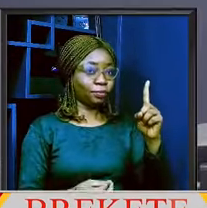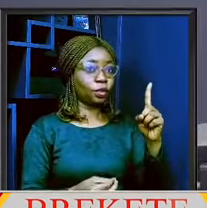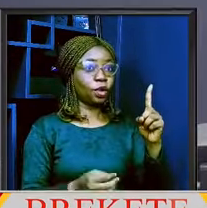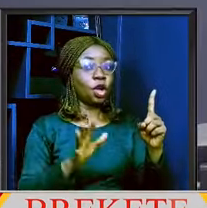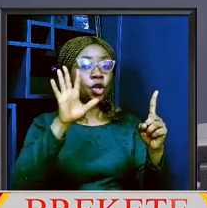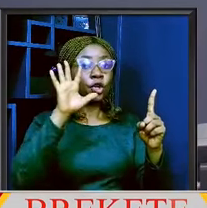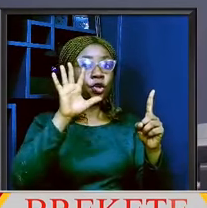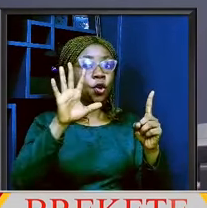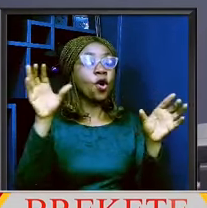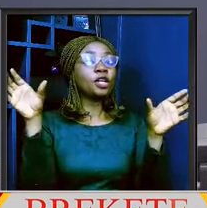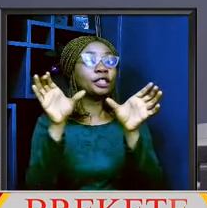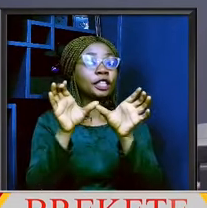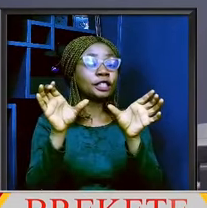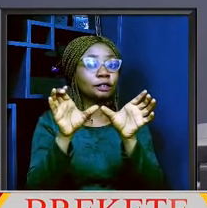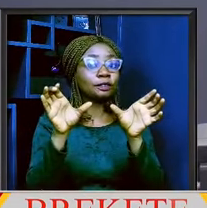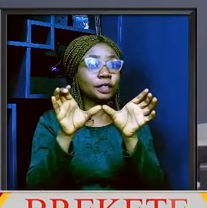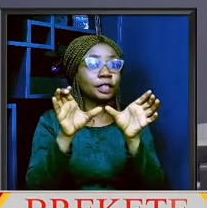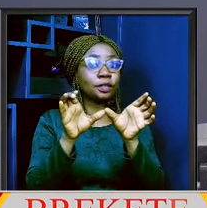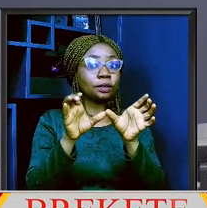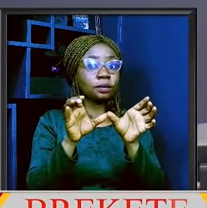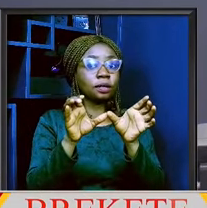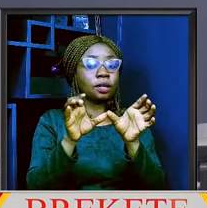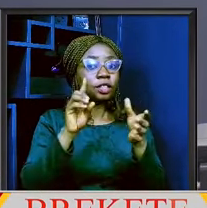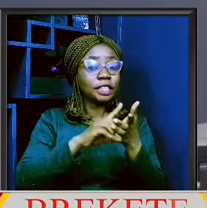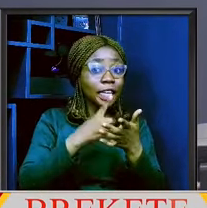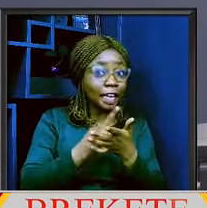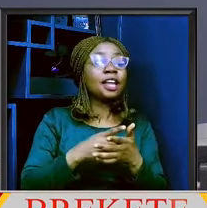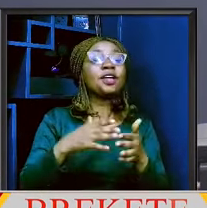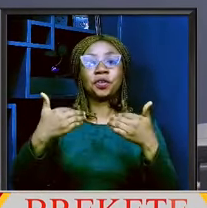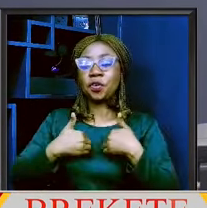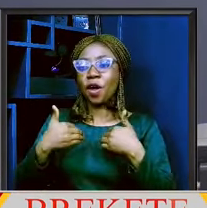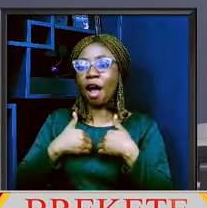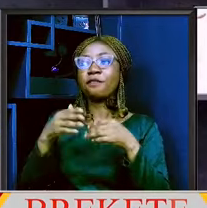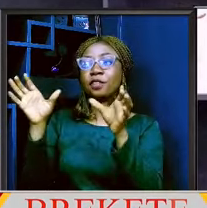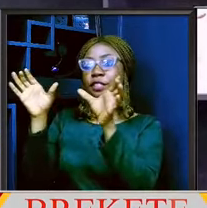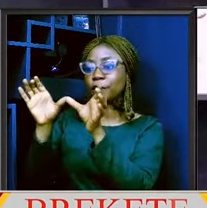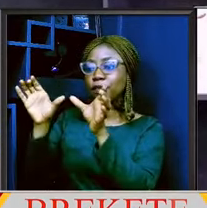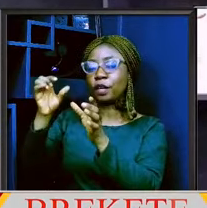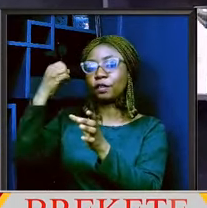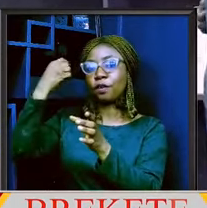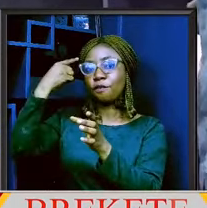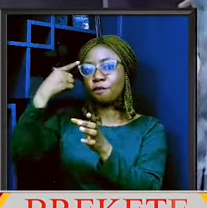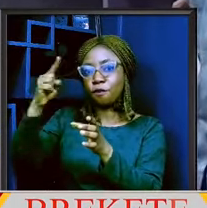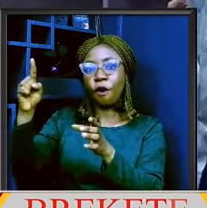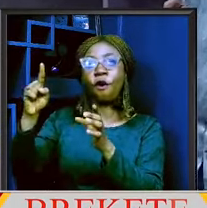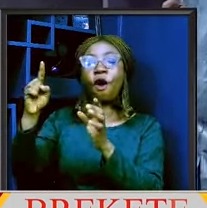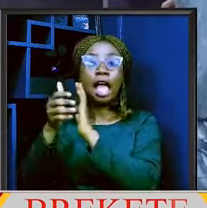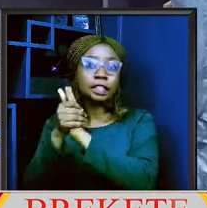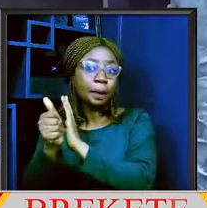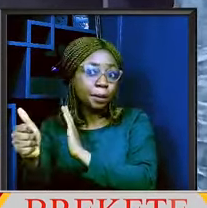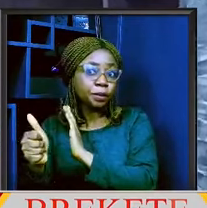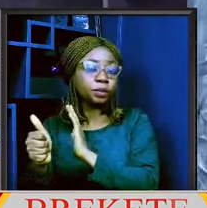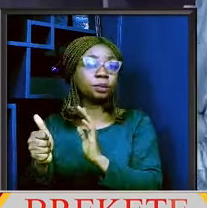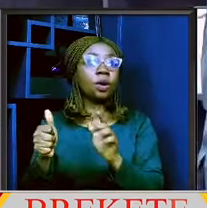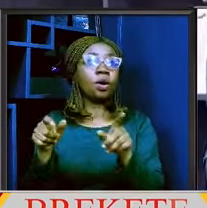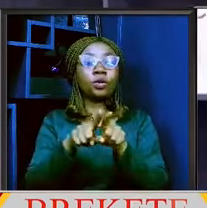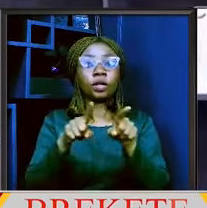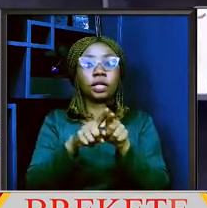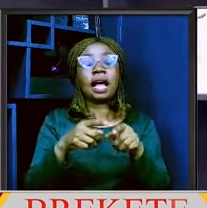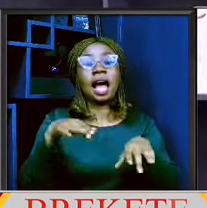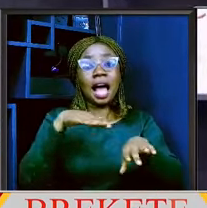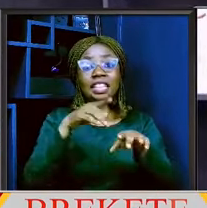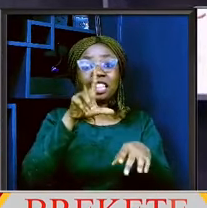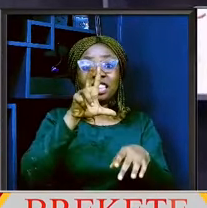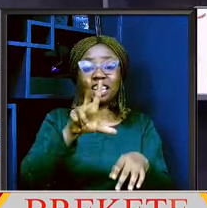you have your certificate, yes. The real certificate, yes. And you have the certificate for entrepreneurship. Mm. And not that alone. At that 300